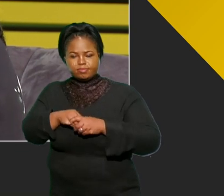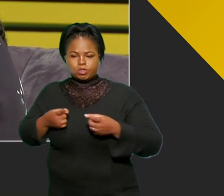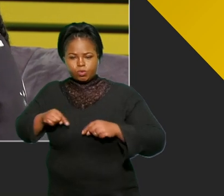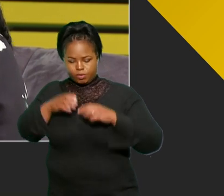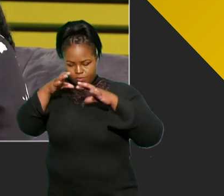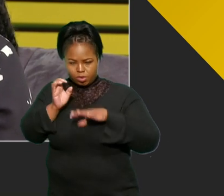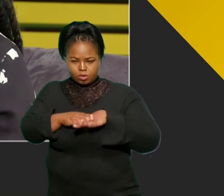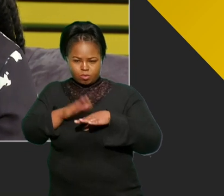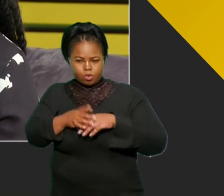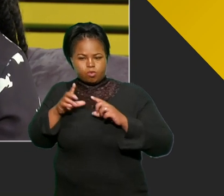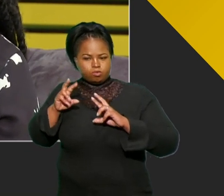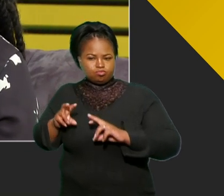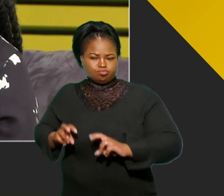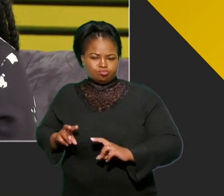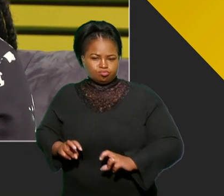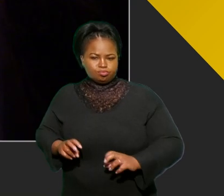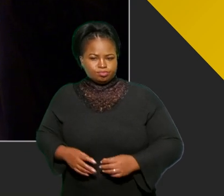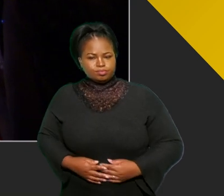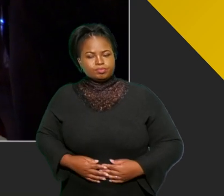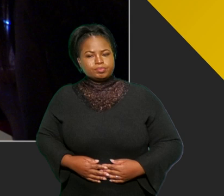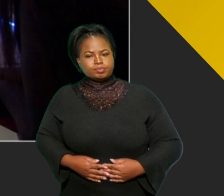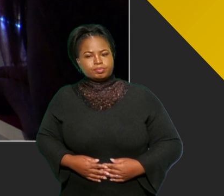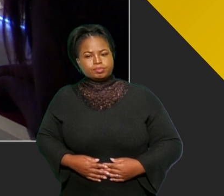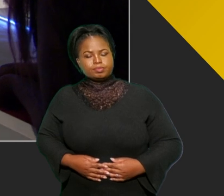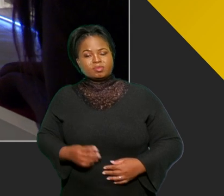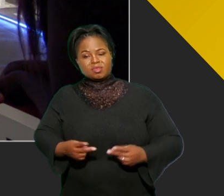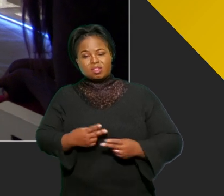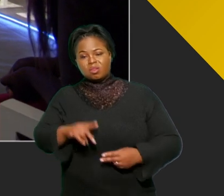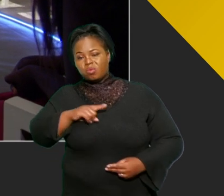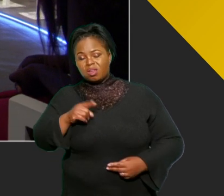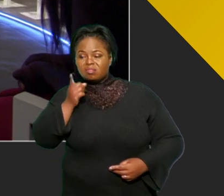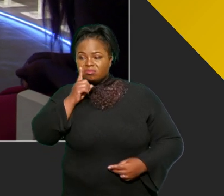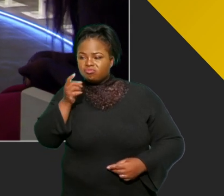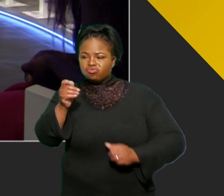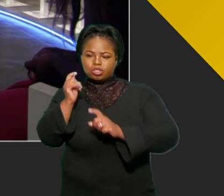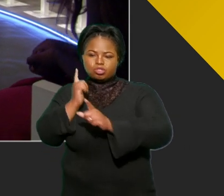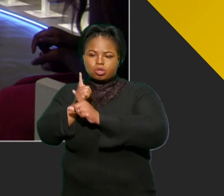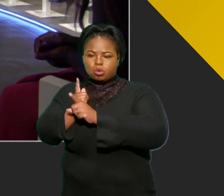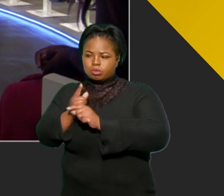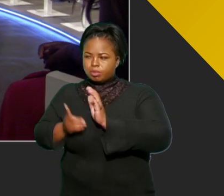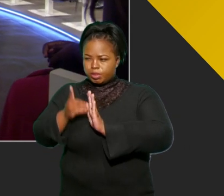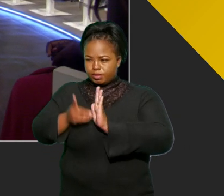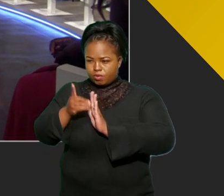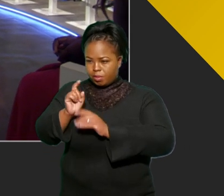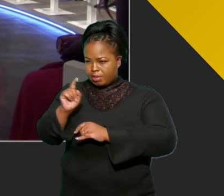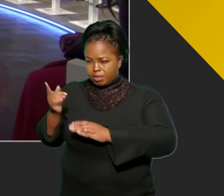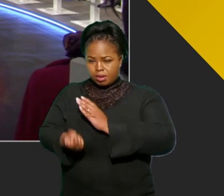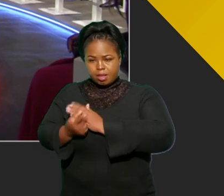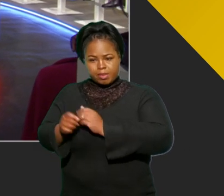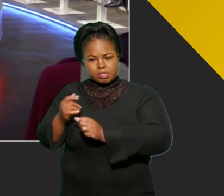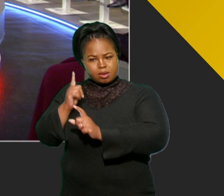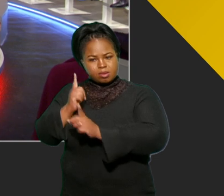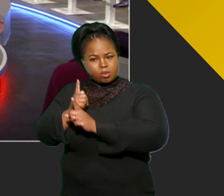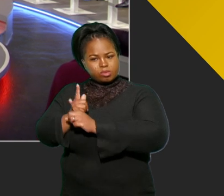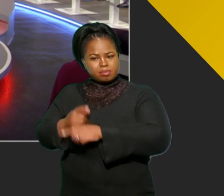we look at also and we do research on as an organization. You know, even if you look at the township and the kind of development that's happening ekasi in